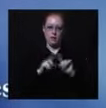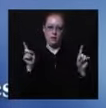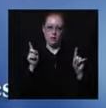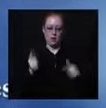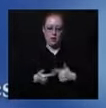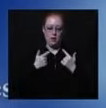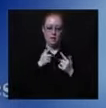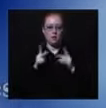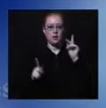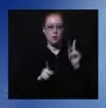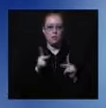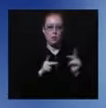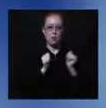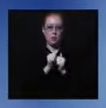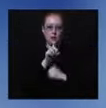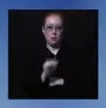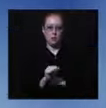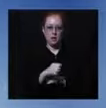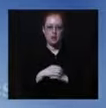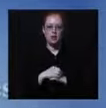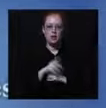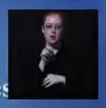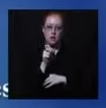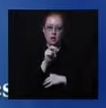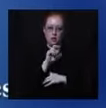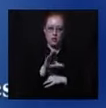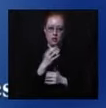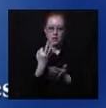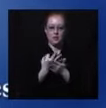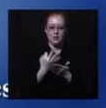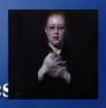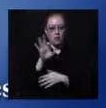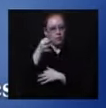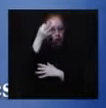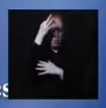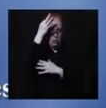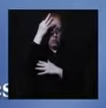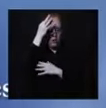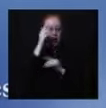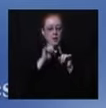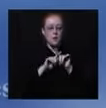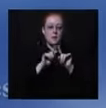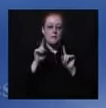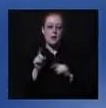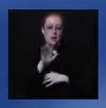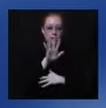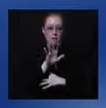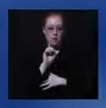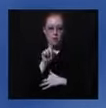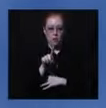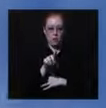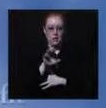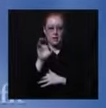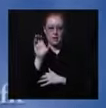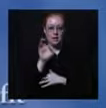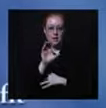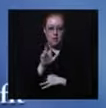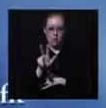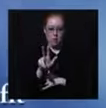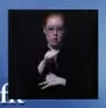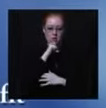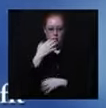in the lives of people with disabilities. DRC is mainly funded with federal grants. However, as a 501c3